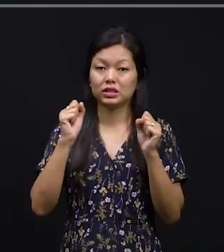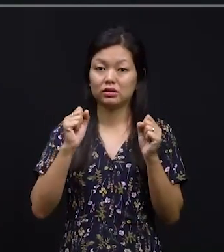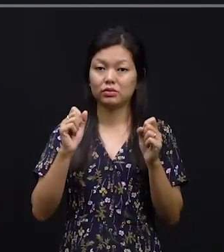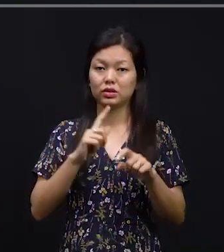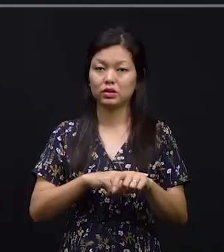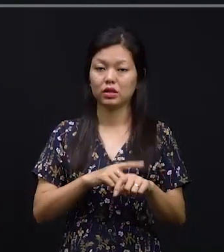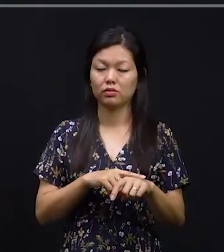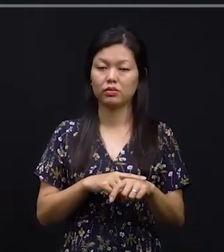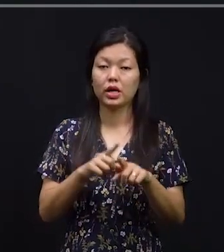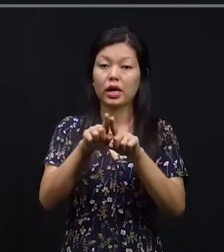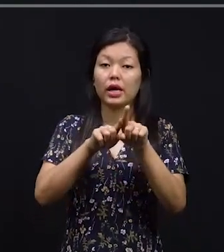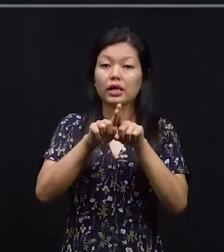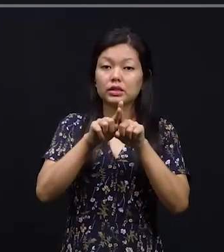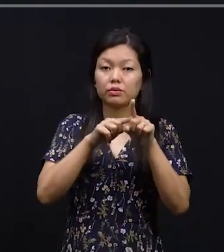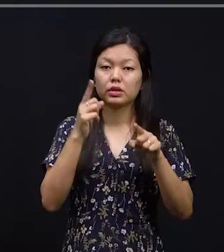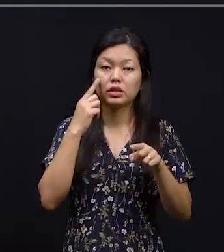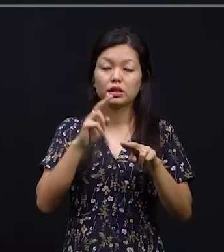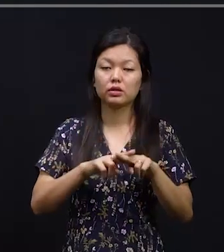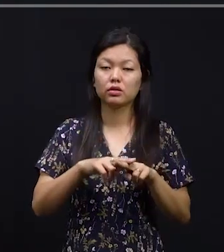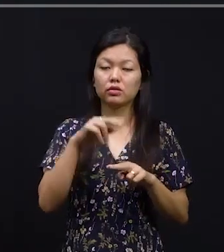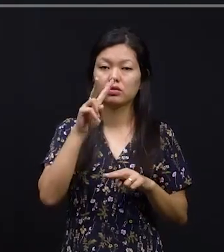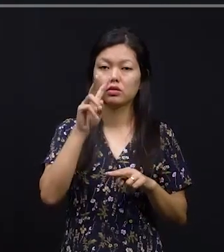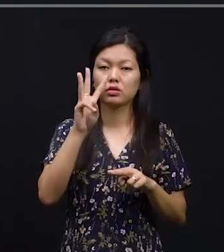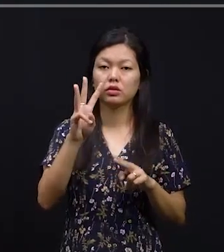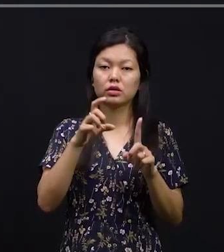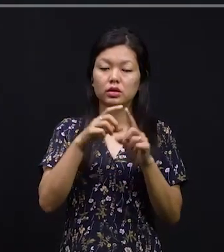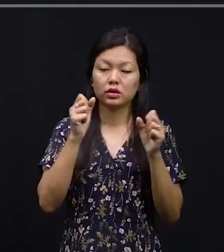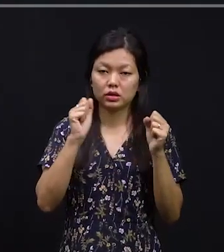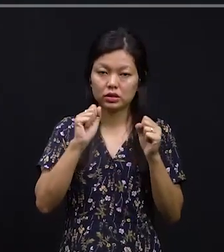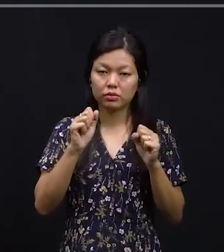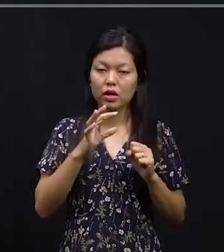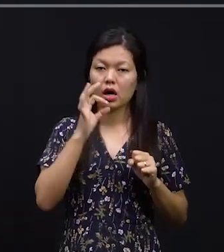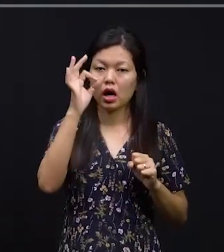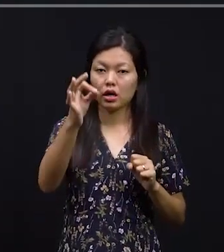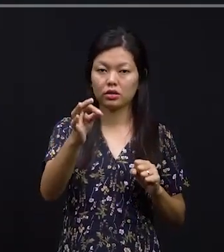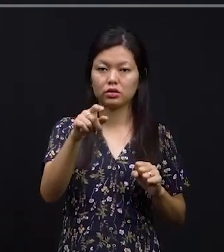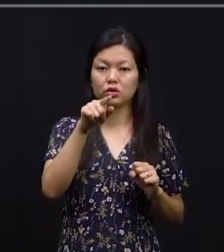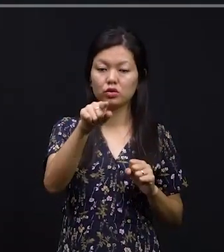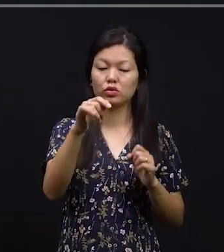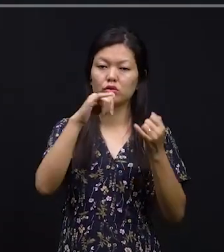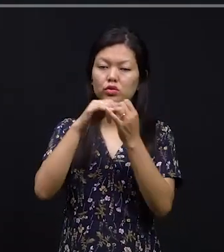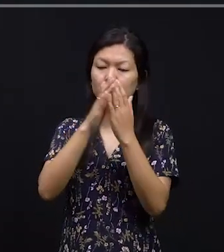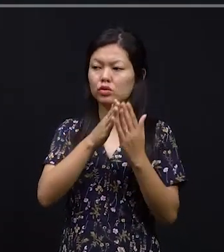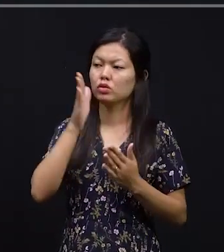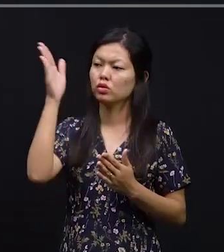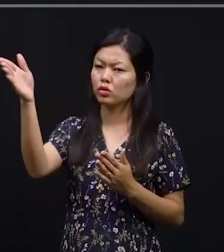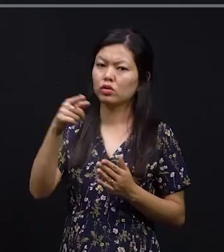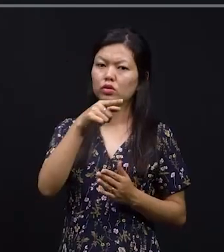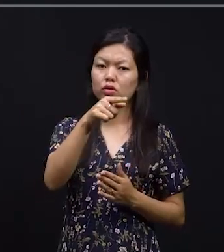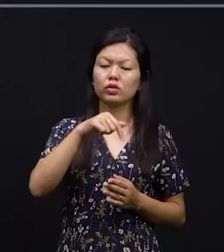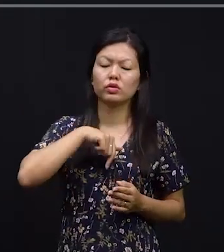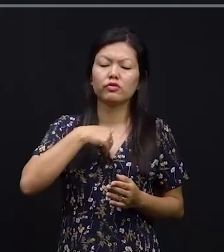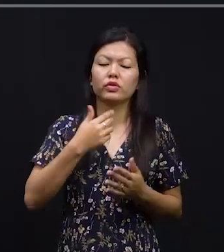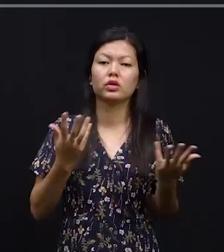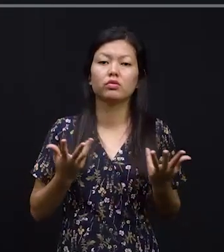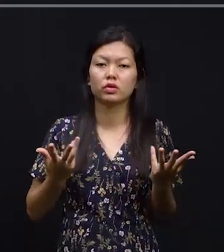school and stay there till 3 p.m. on 24th of December, what would be your condition here? What would be the